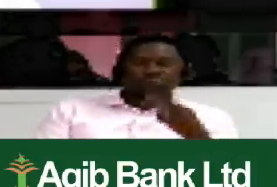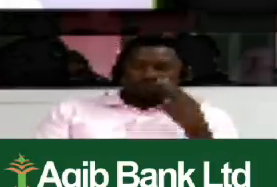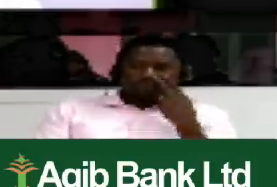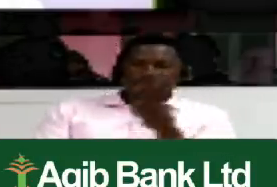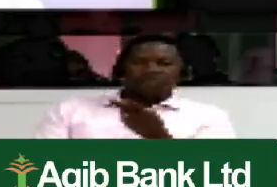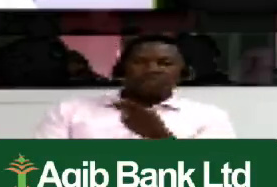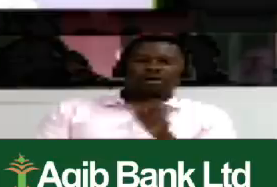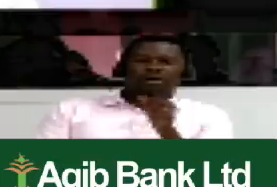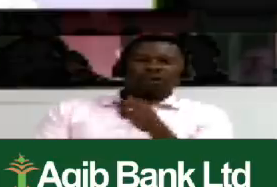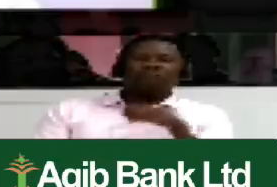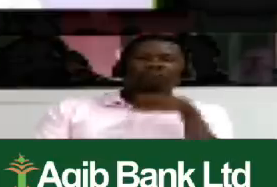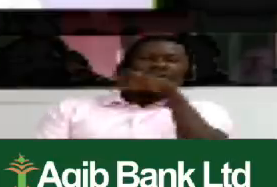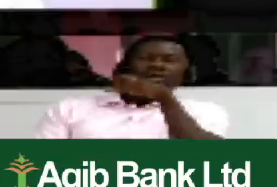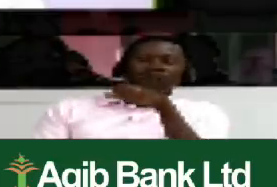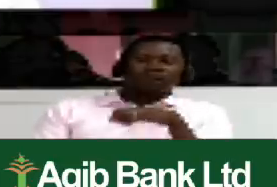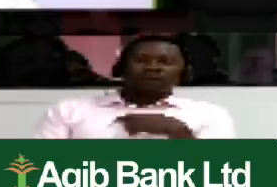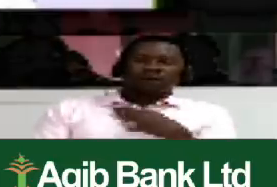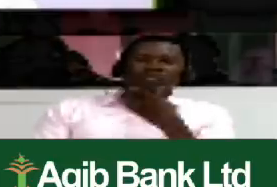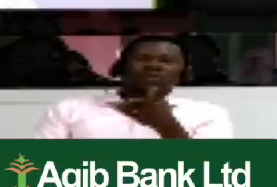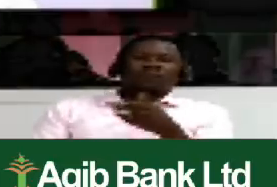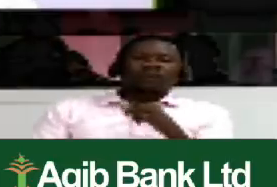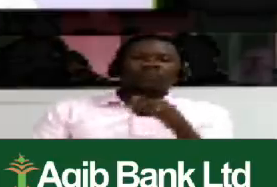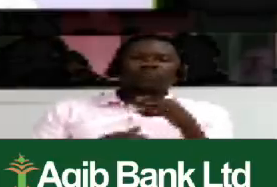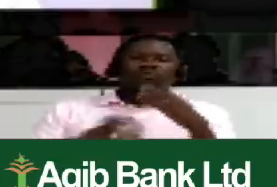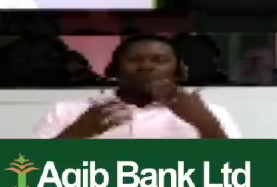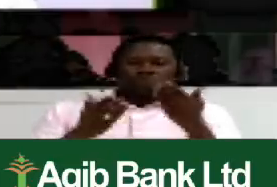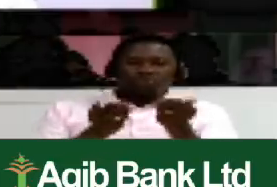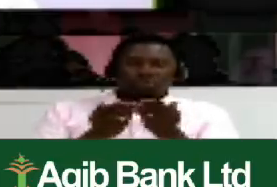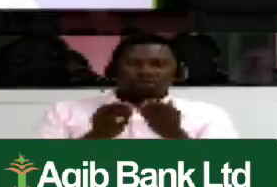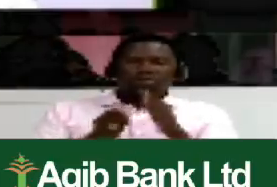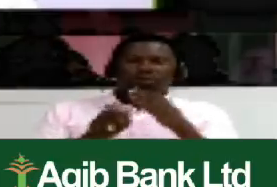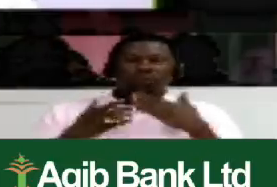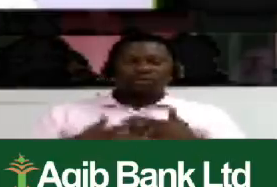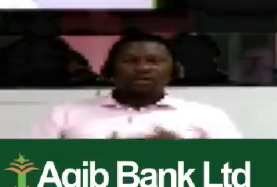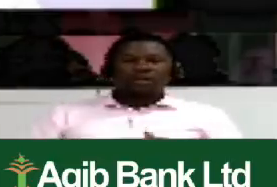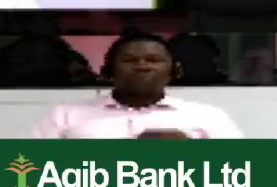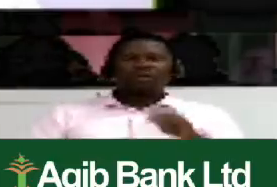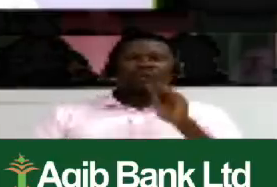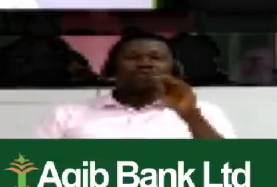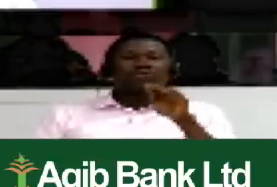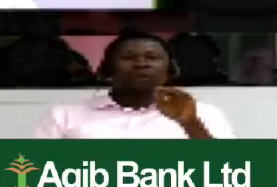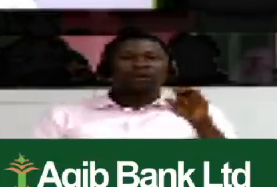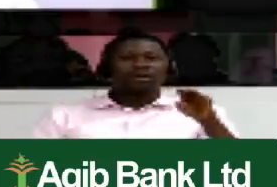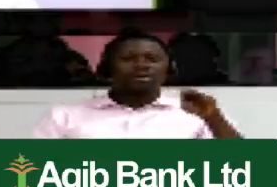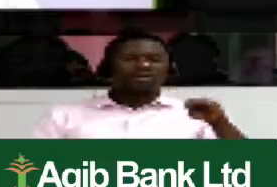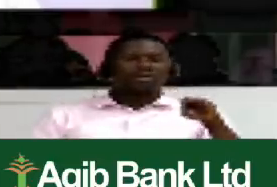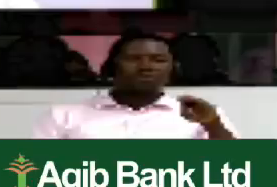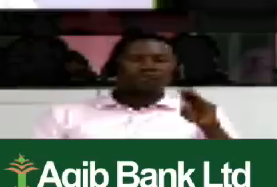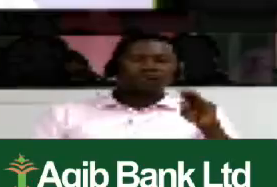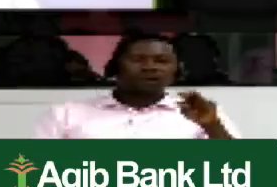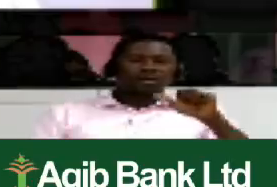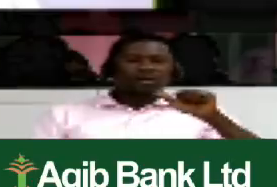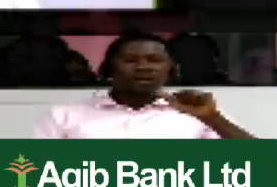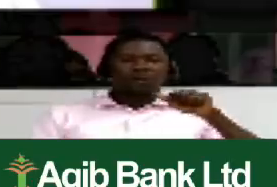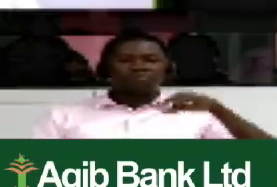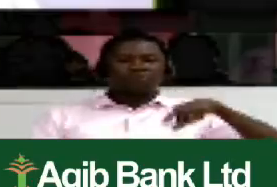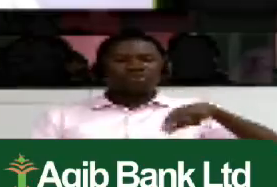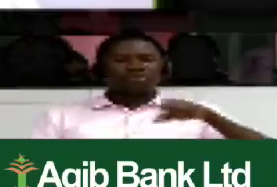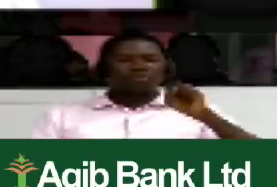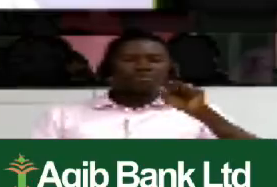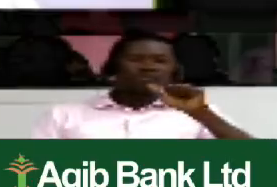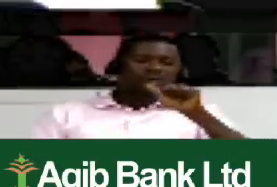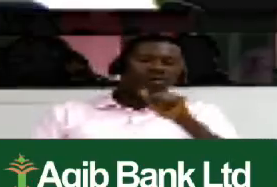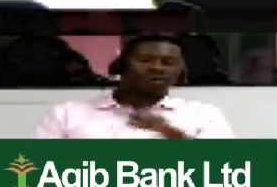or student body called NAPSA that represented the affairs of the students of this country.